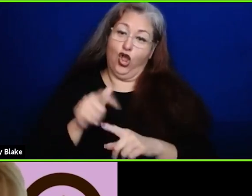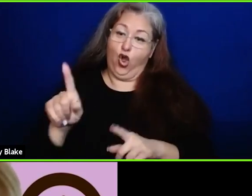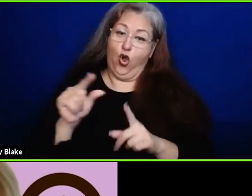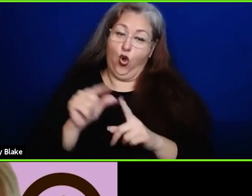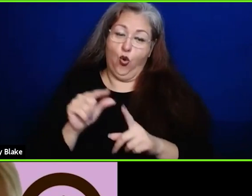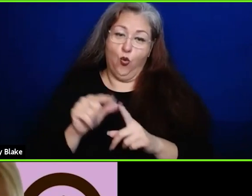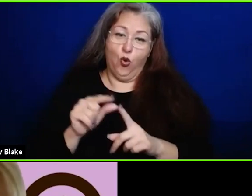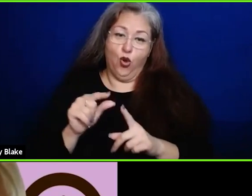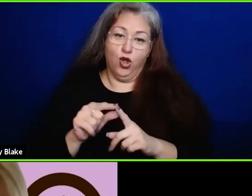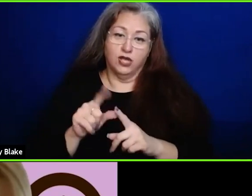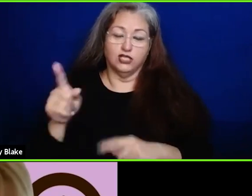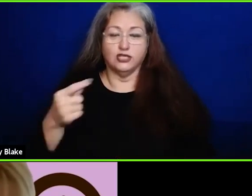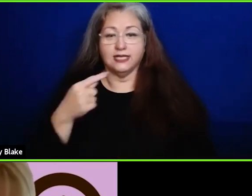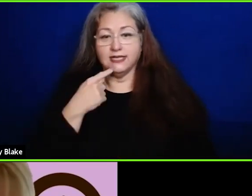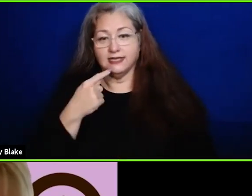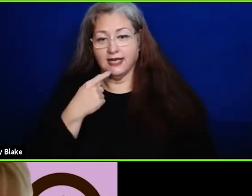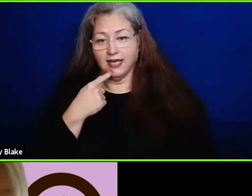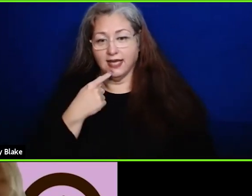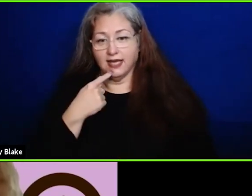this. She said, in